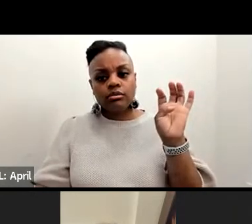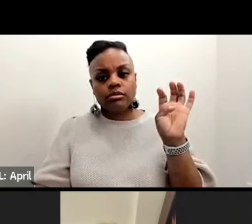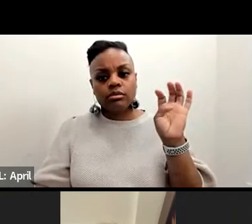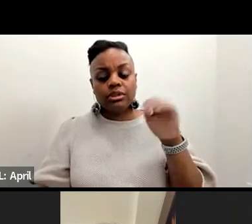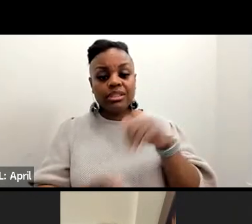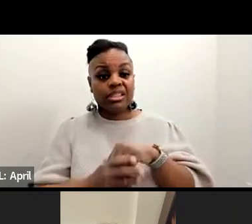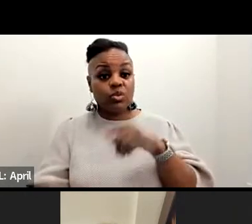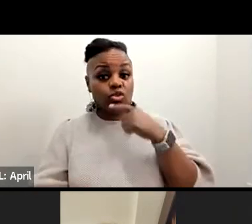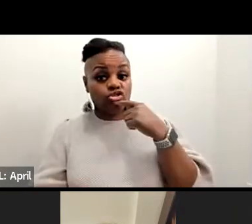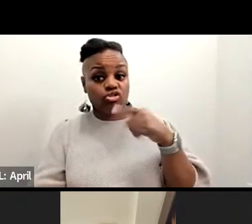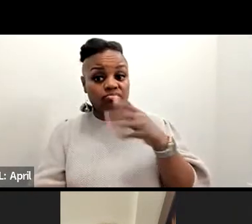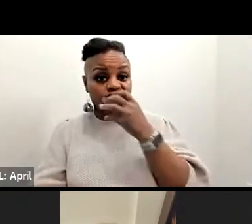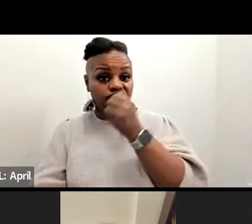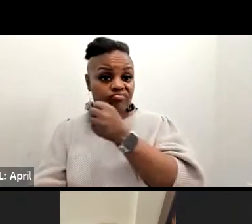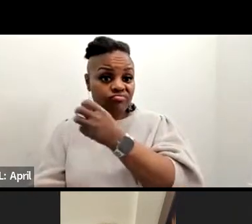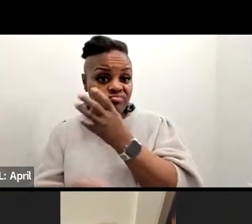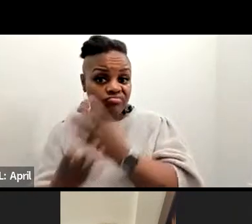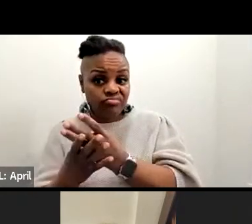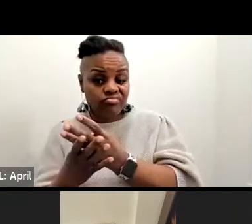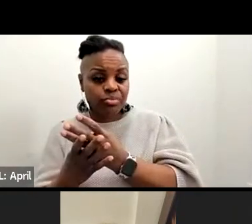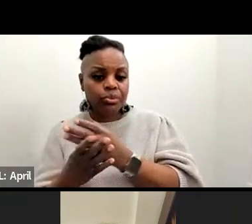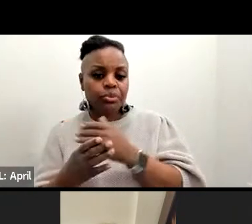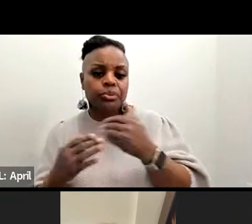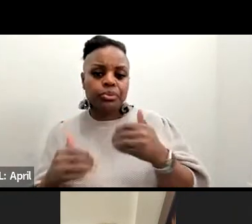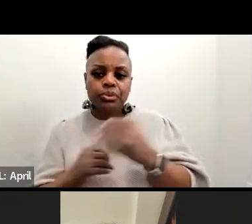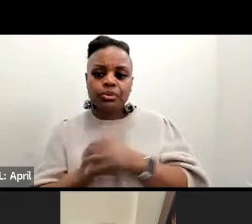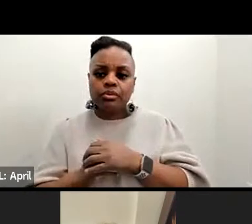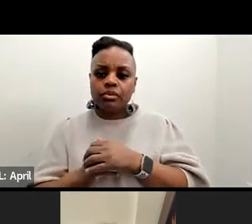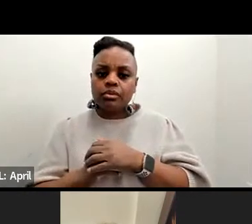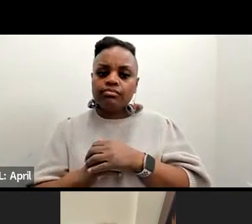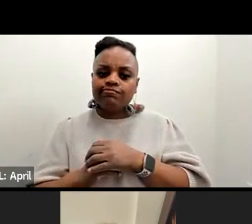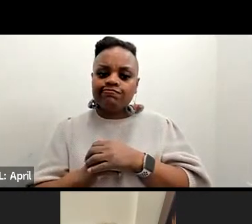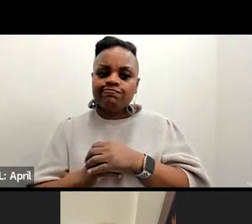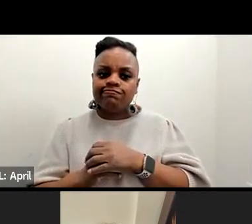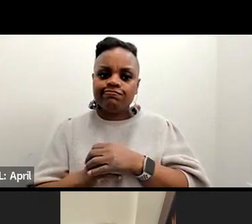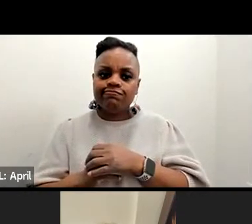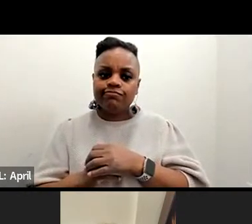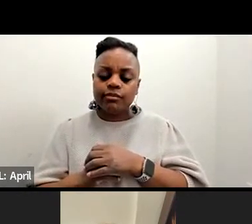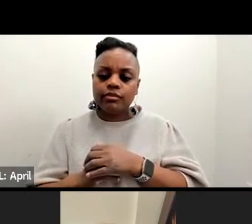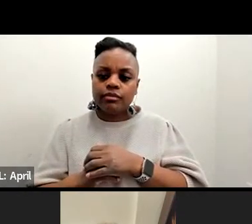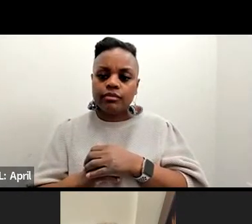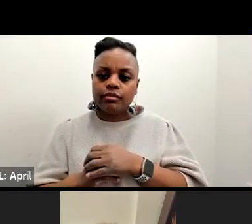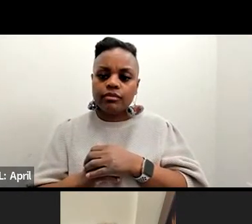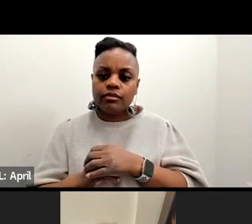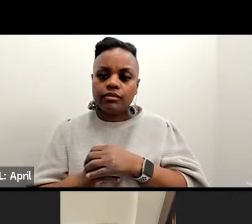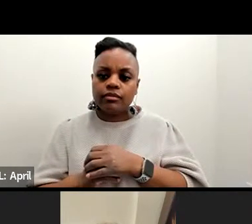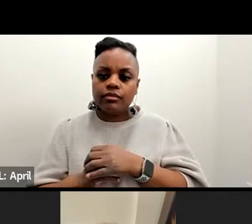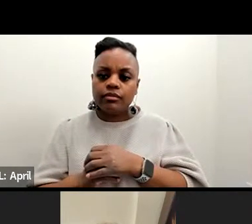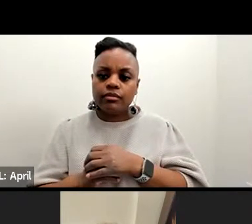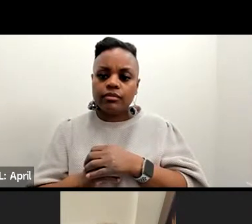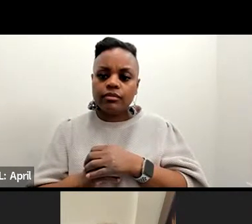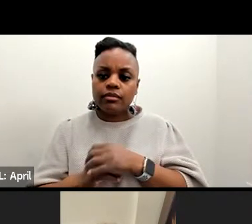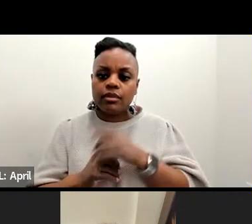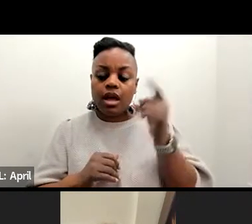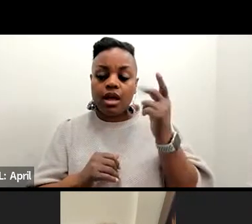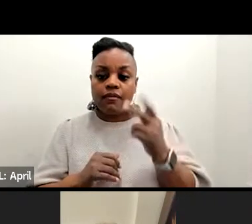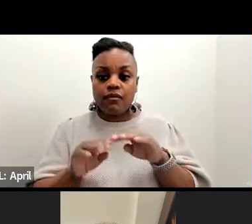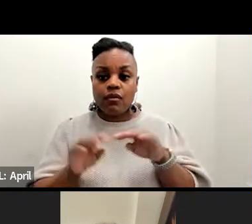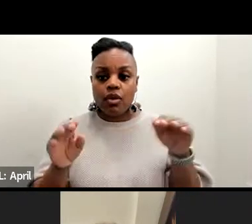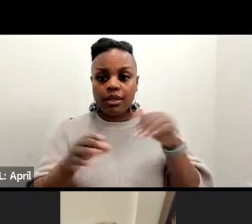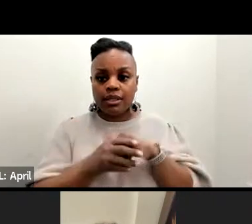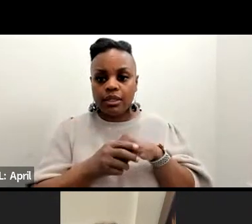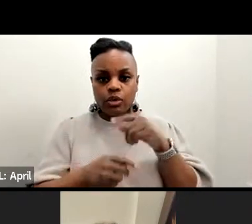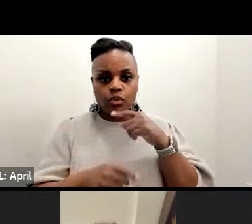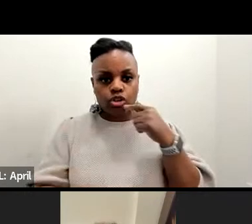Just 400, right? So that's like one floor or half a floor of one prison in Bedr right now, right? And the exile population